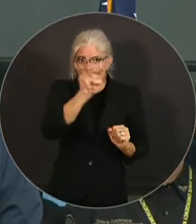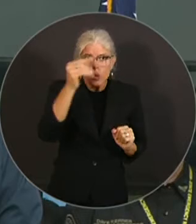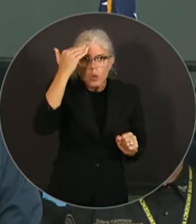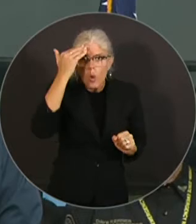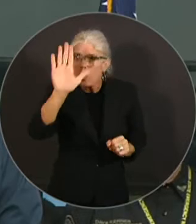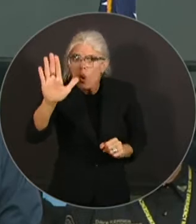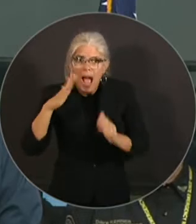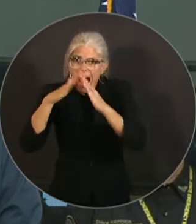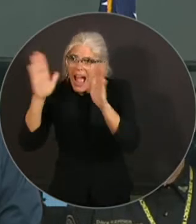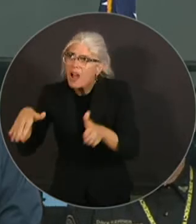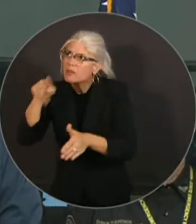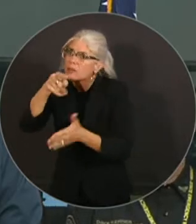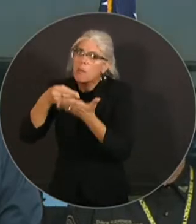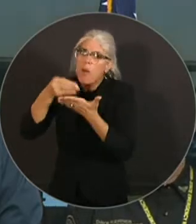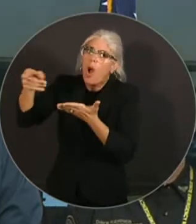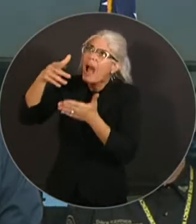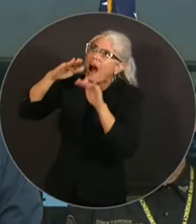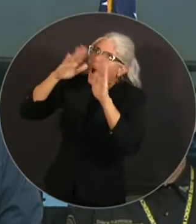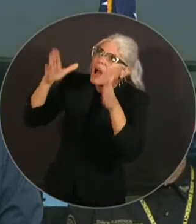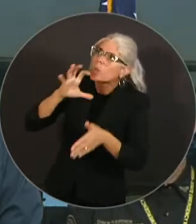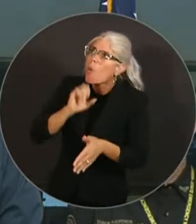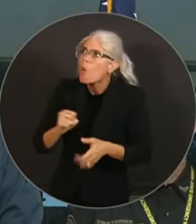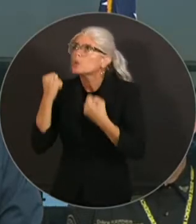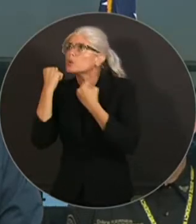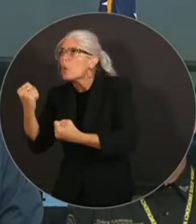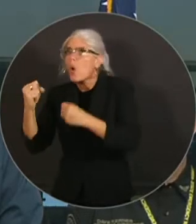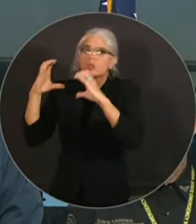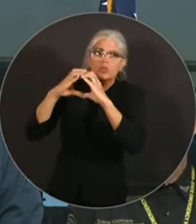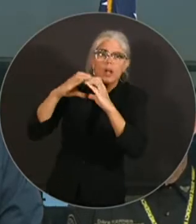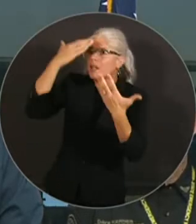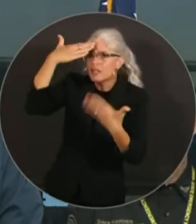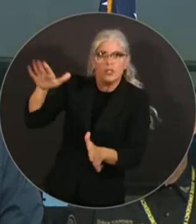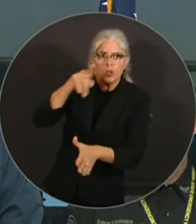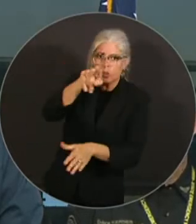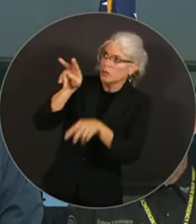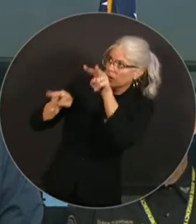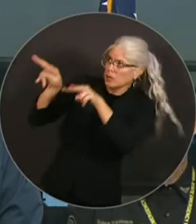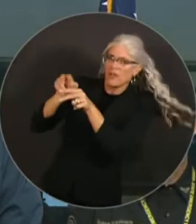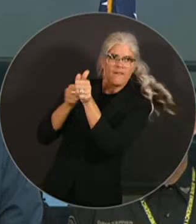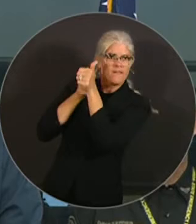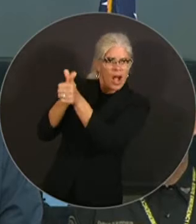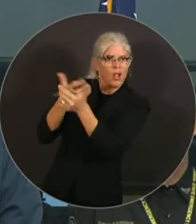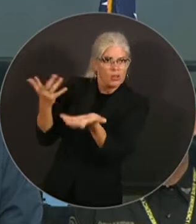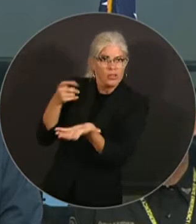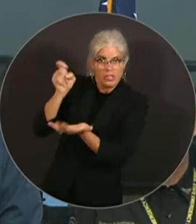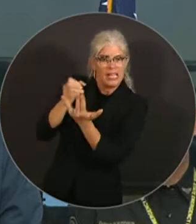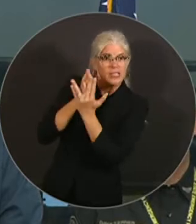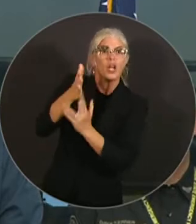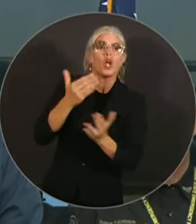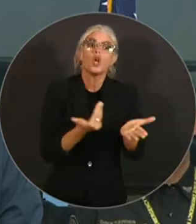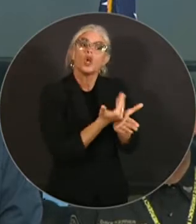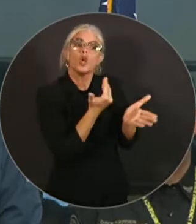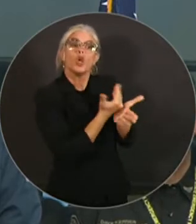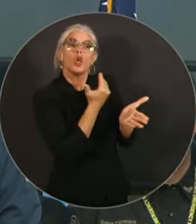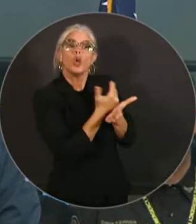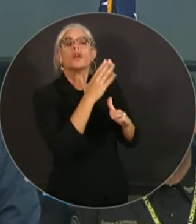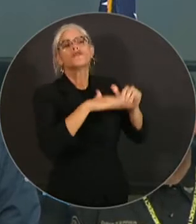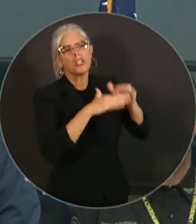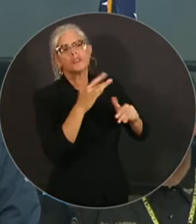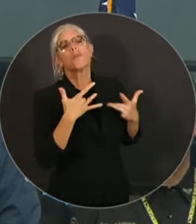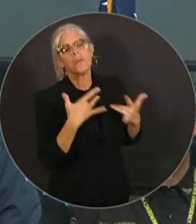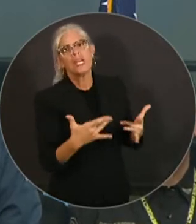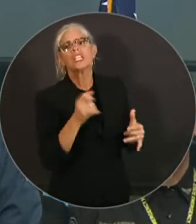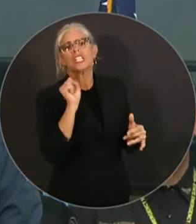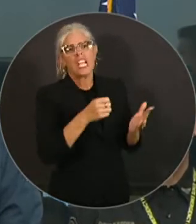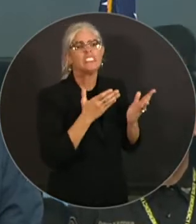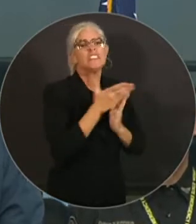rated. Most of them would be able to handle any new construction, would be able to handle most likely a Category